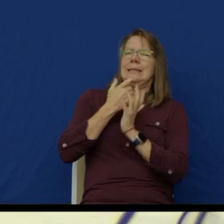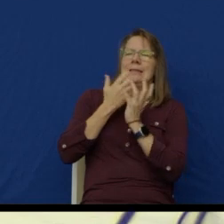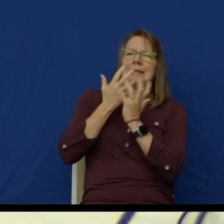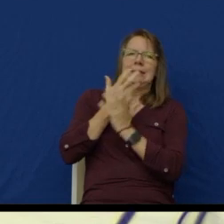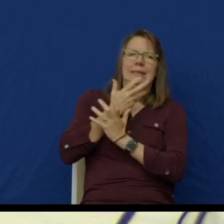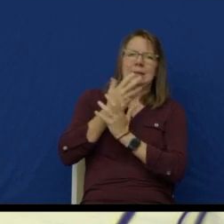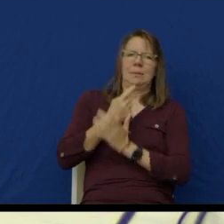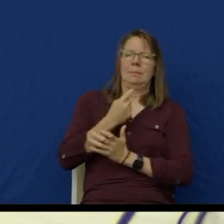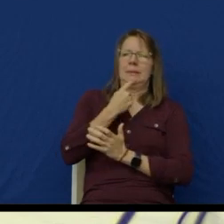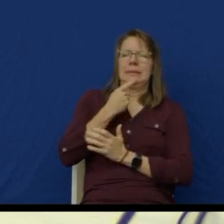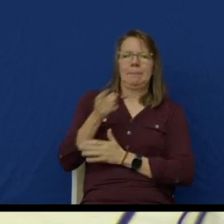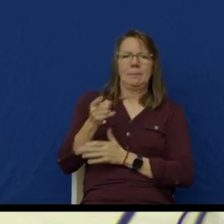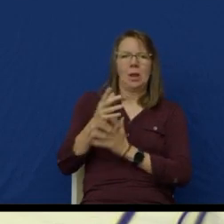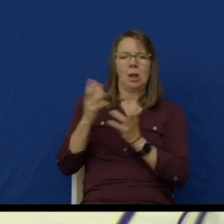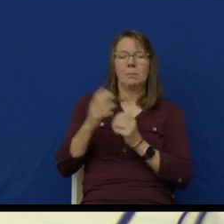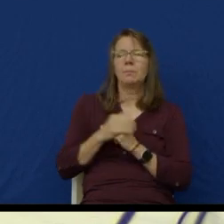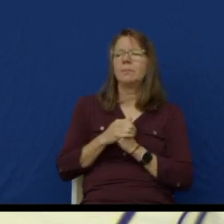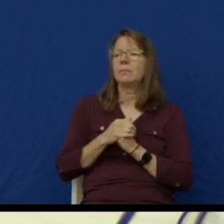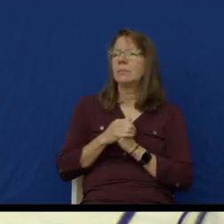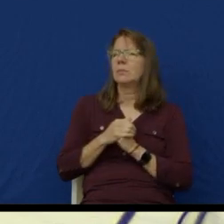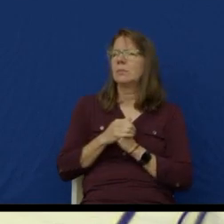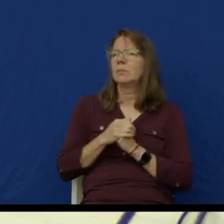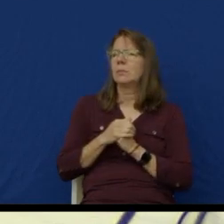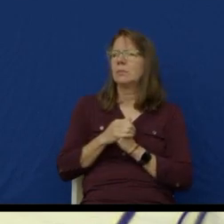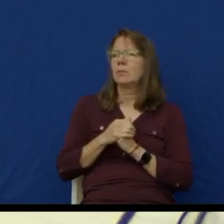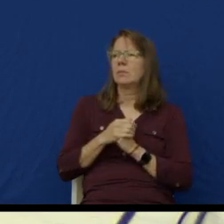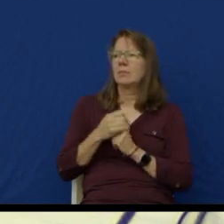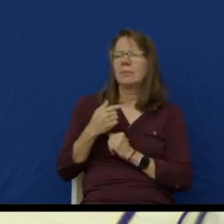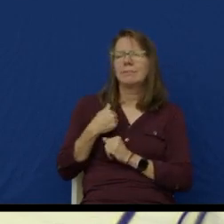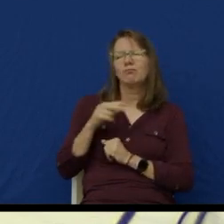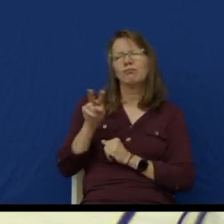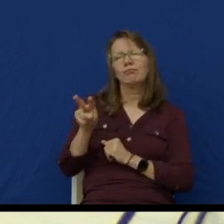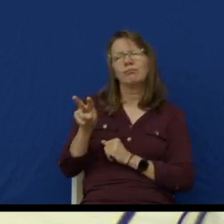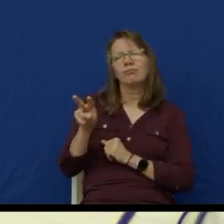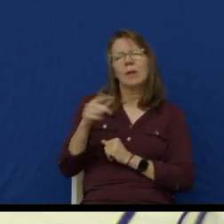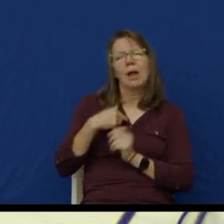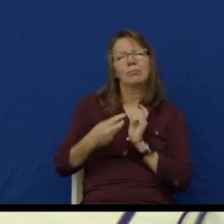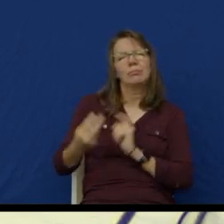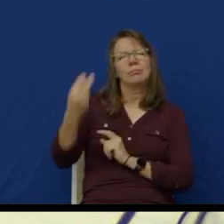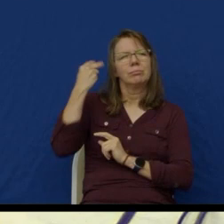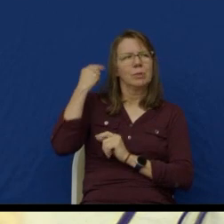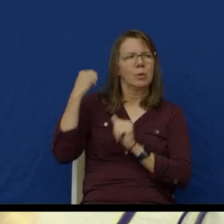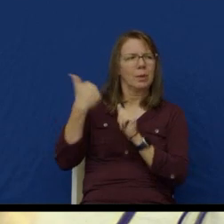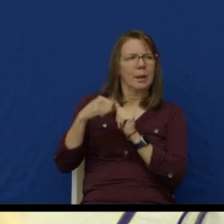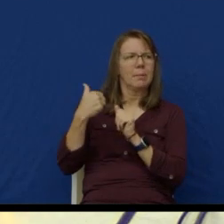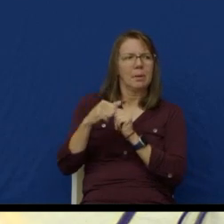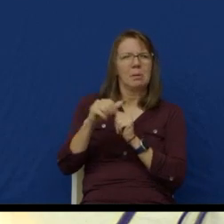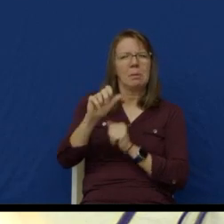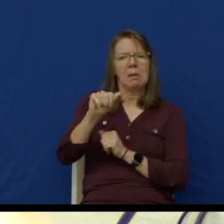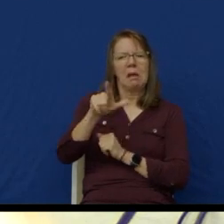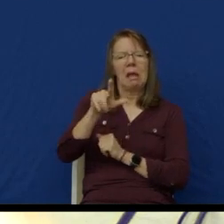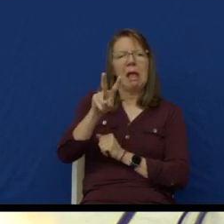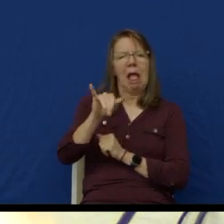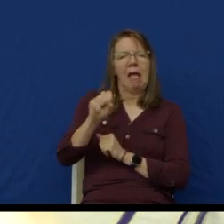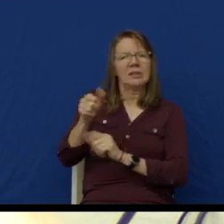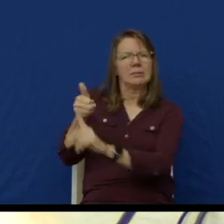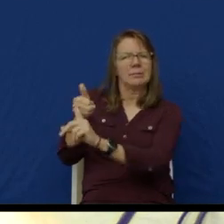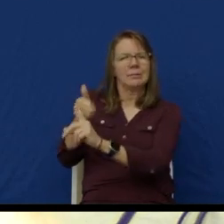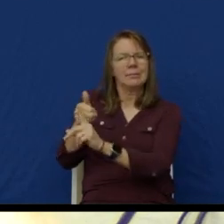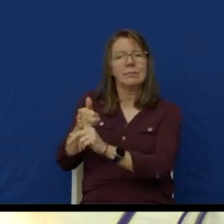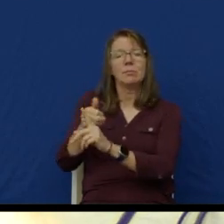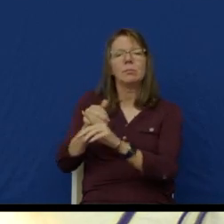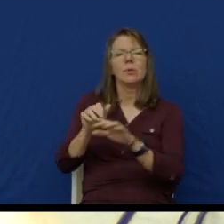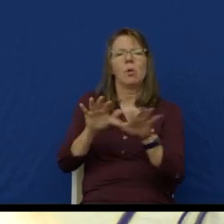that I remember about Alvis, no matter what, he was calm, he